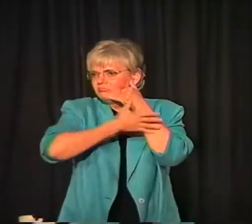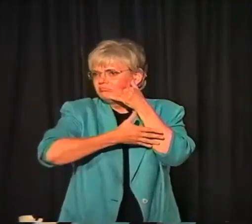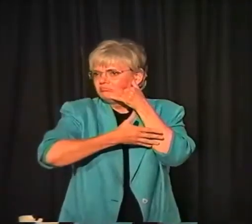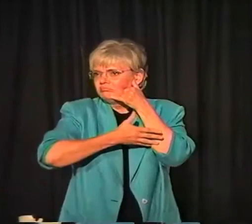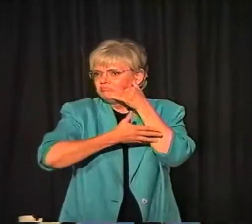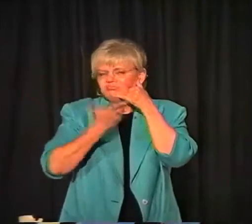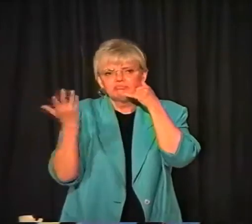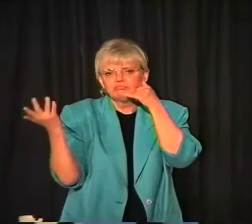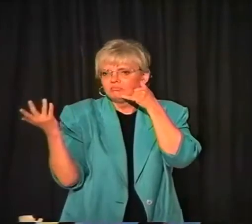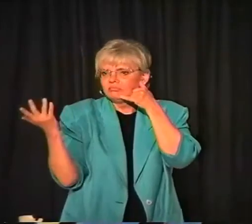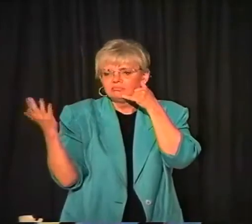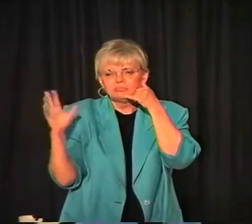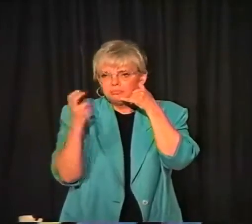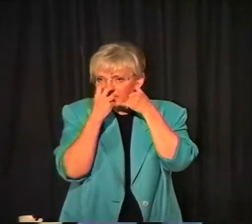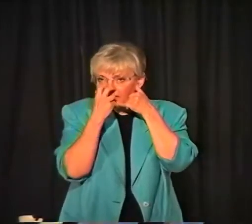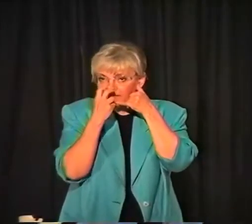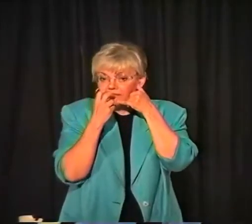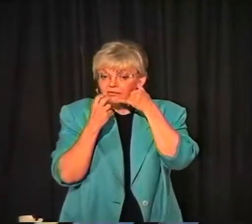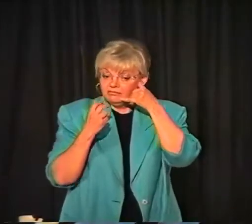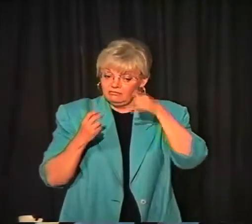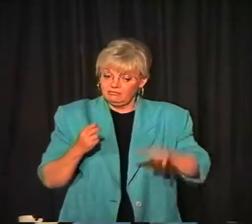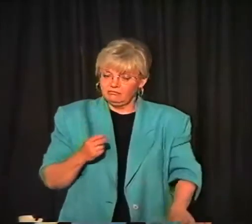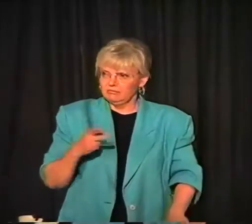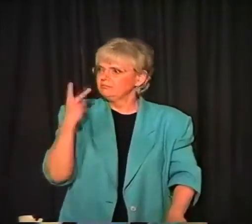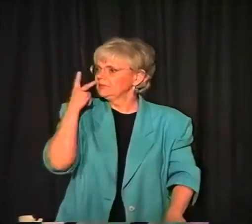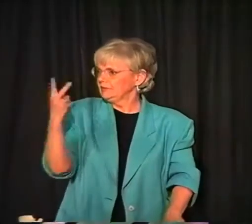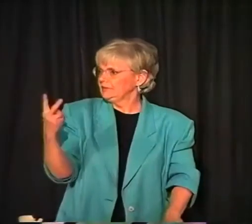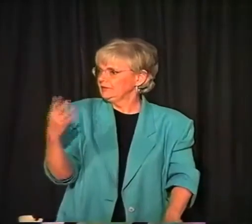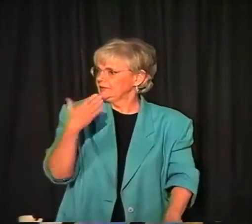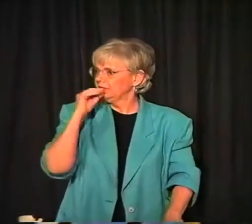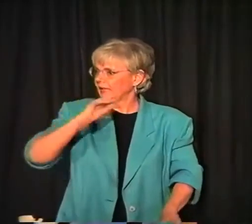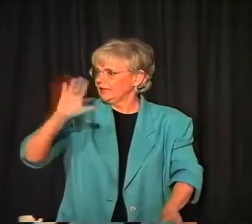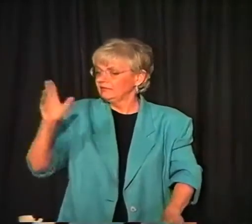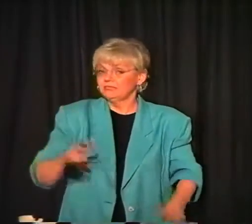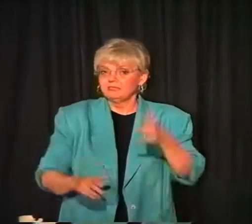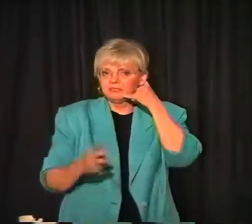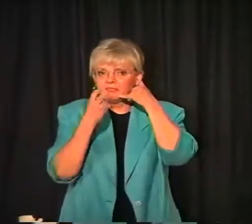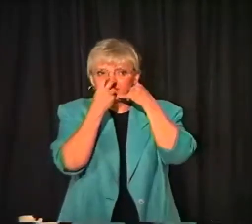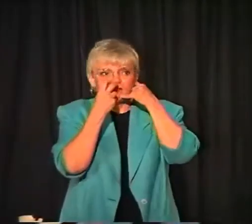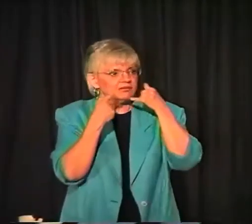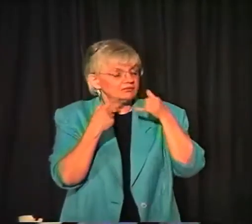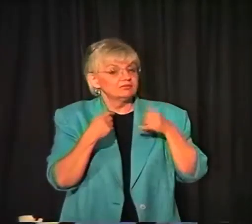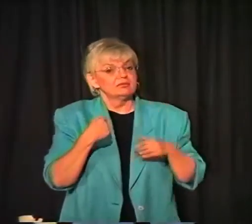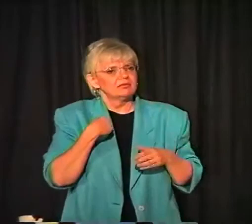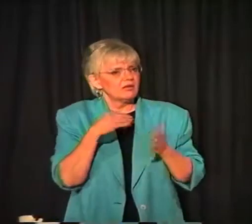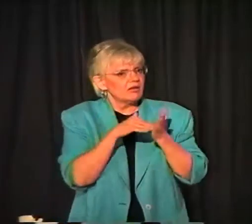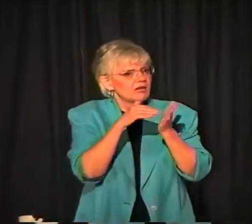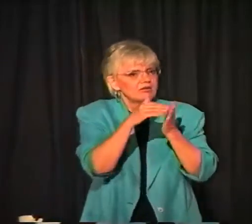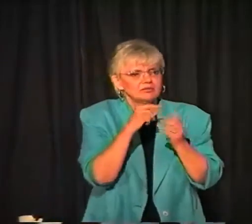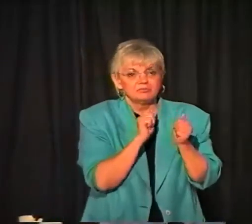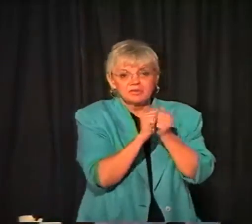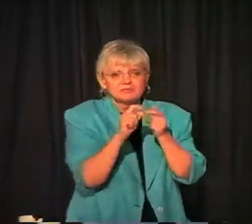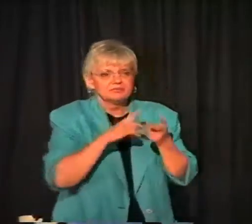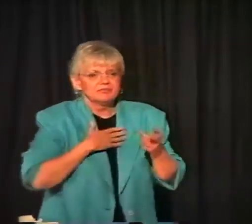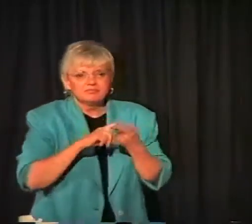And I've noticed that it causes disabilities. If when a hearing person picks up a telephone and puts it to their ear, they become blind.